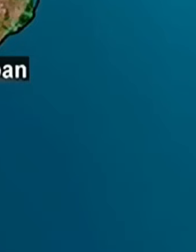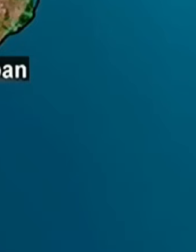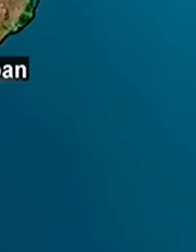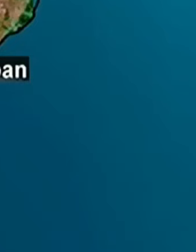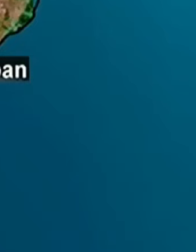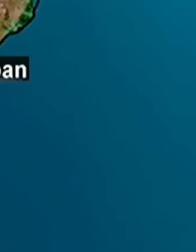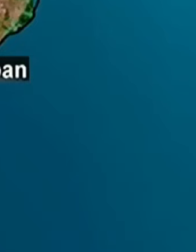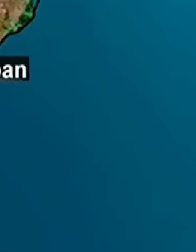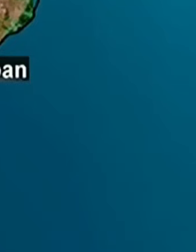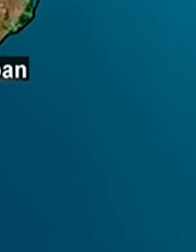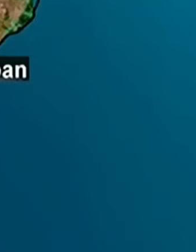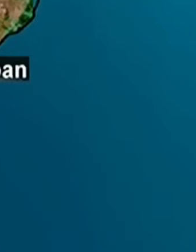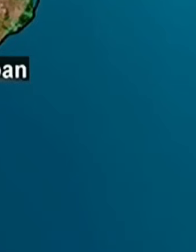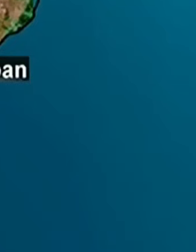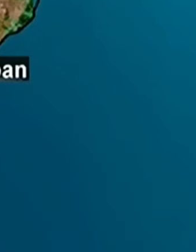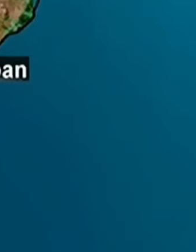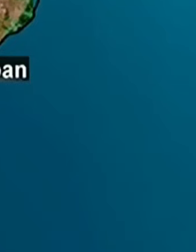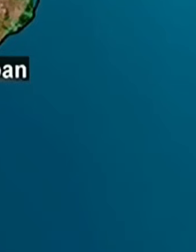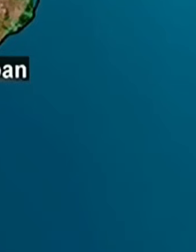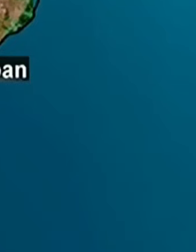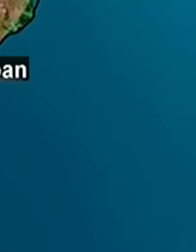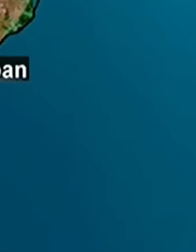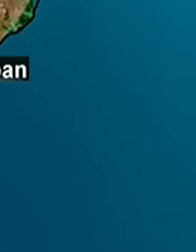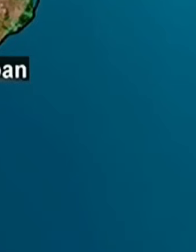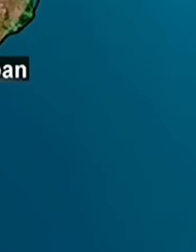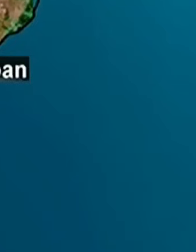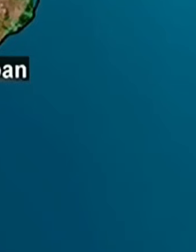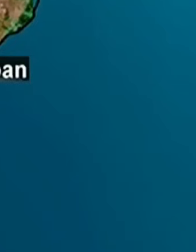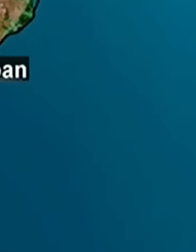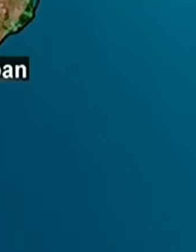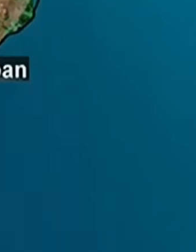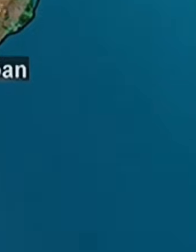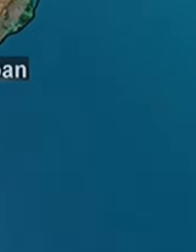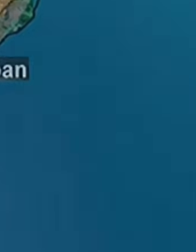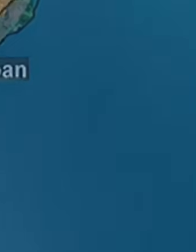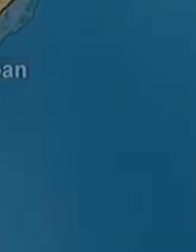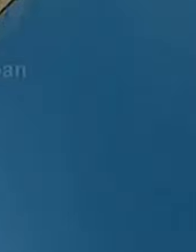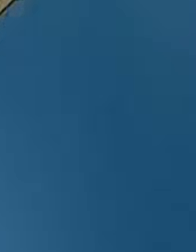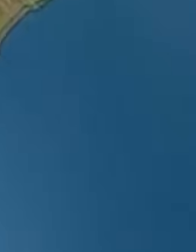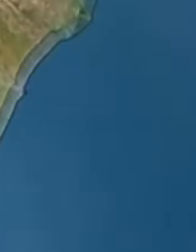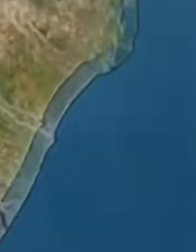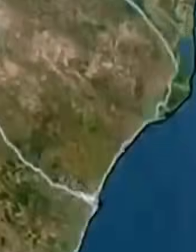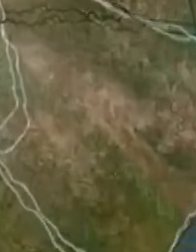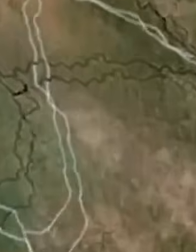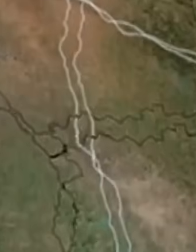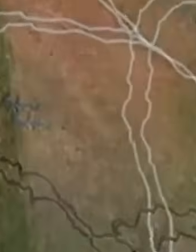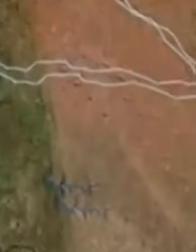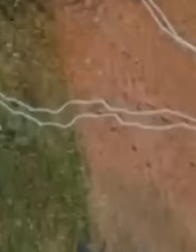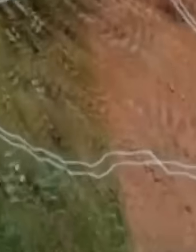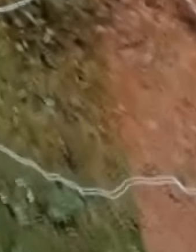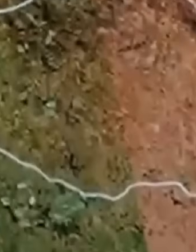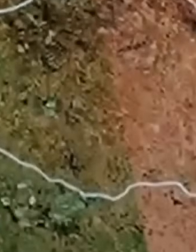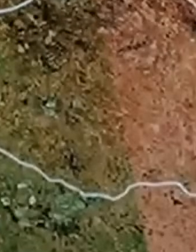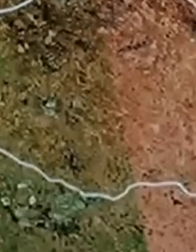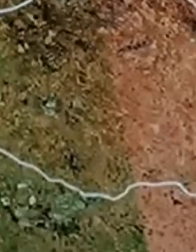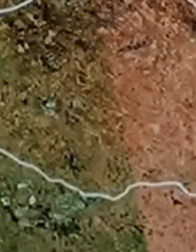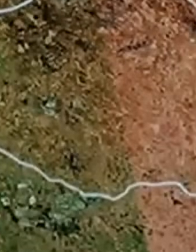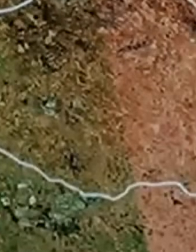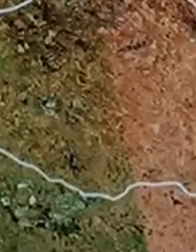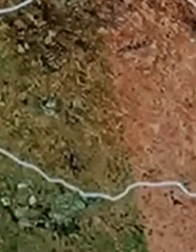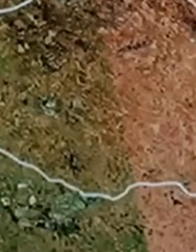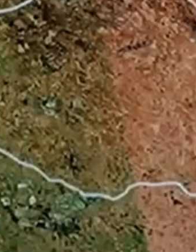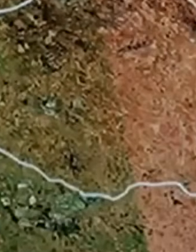mathaka dibe di tshola pele gona di farfarlwe ke magadima ka dikalong tsa le tsa ka Freestata ba yalo ga re gore tsa temperature re bona ga botsana fela ka dikalong tse a